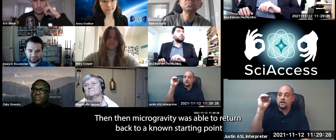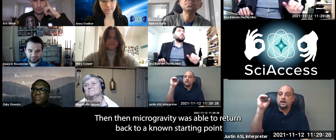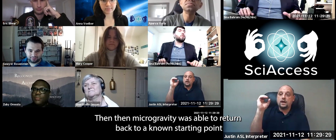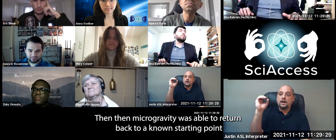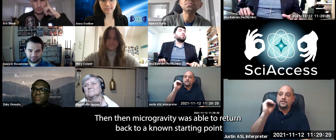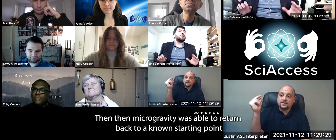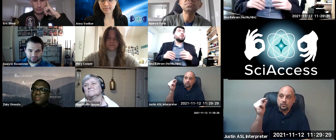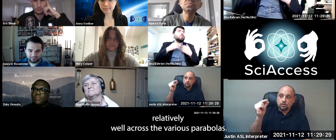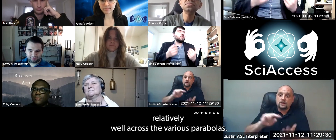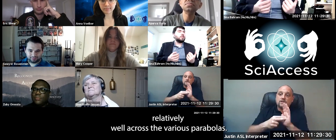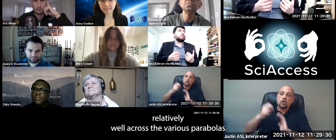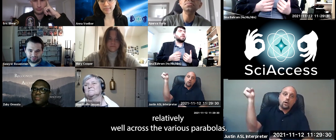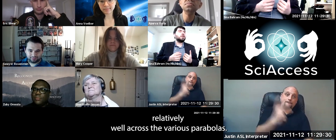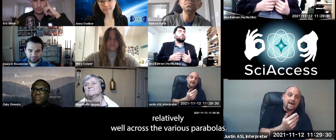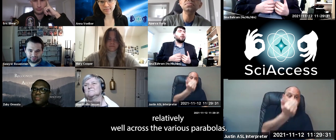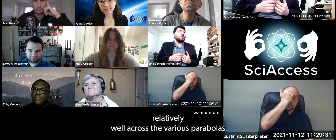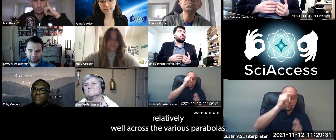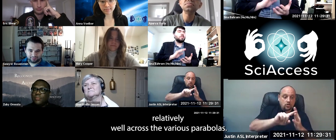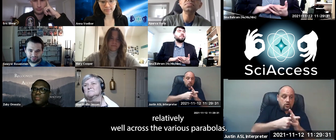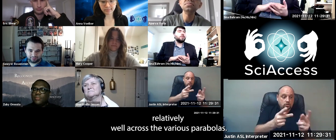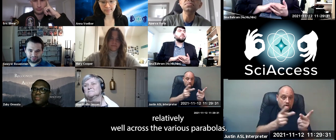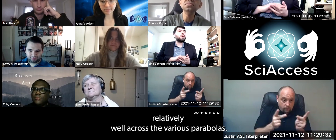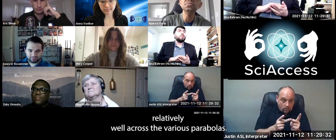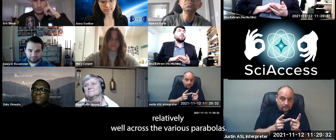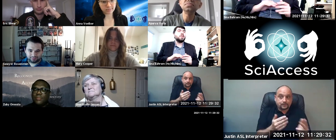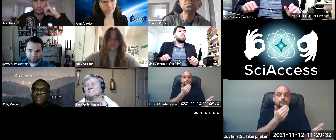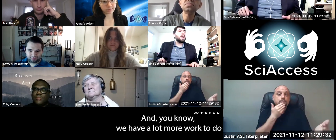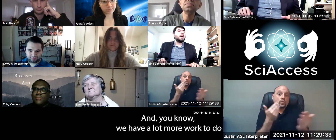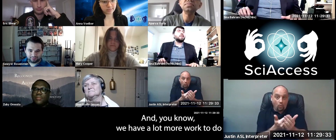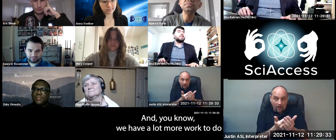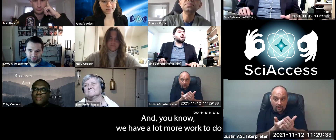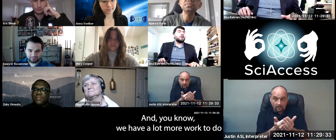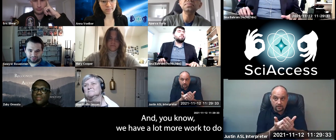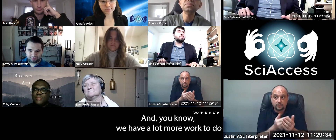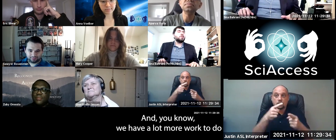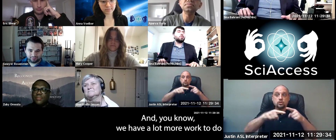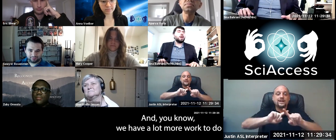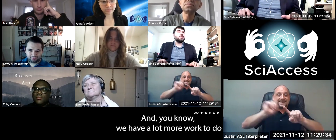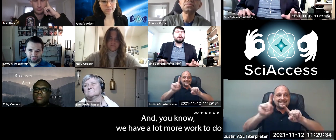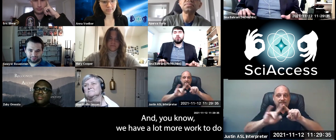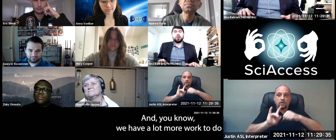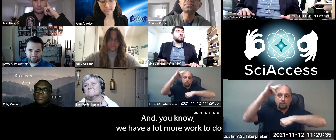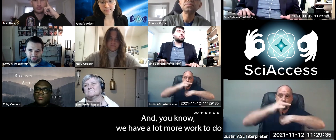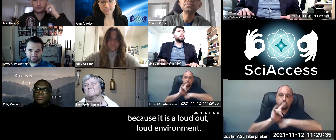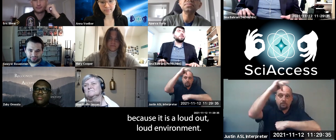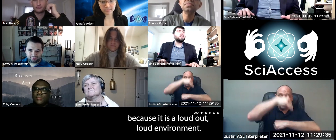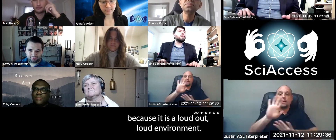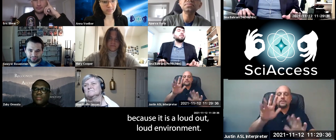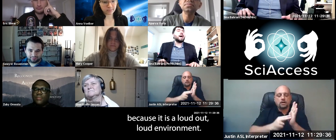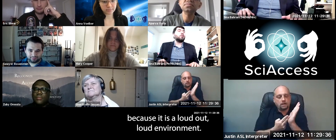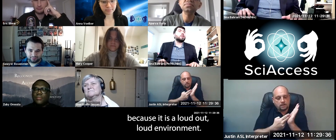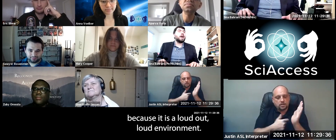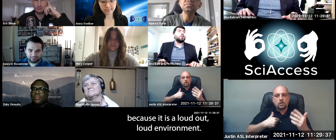back to a known starting point relatively well across the various parabolas, and we have a lot more work to do because